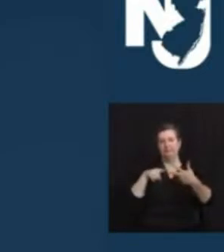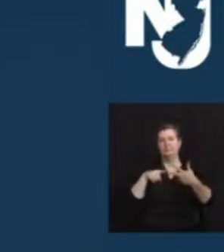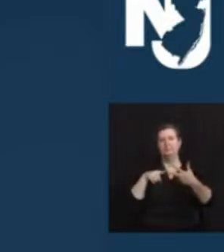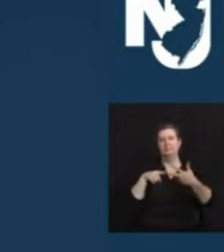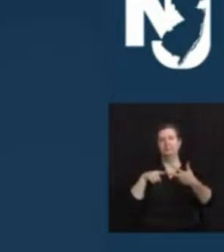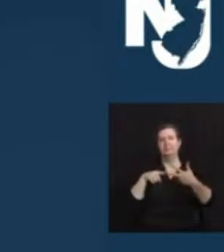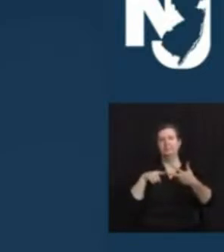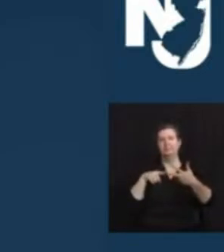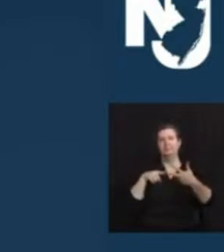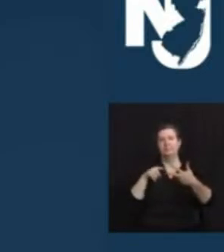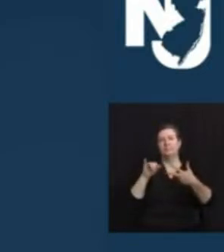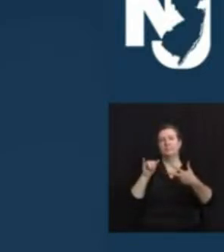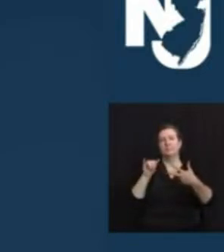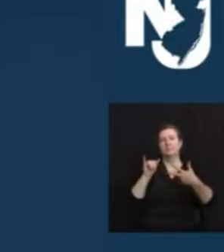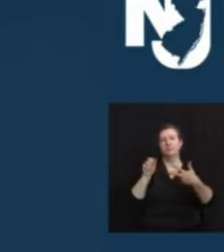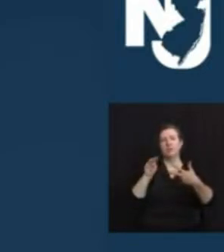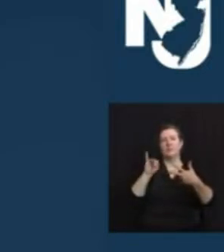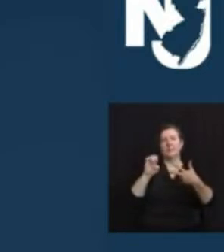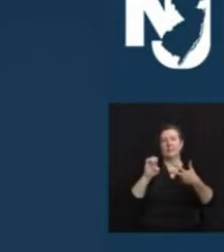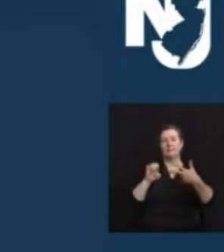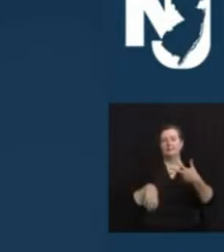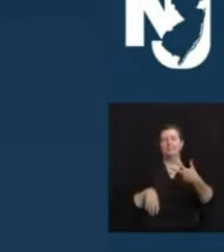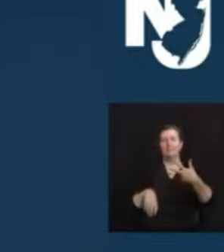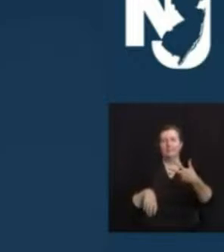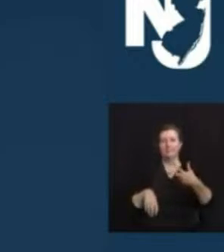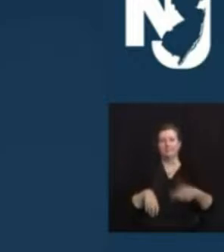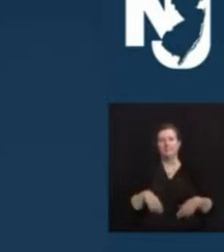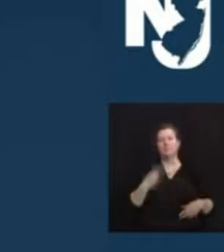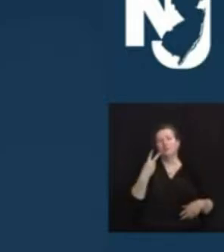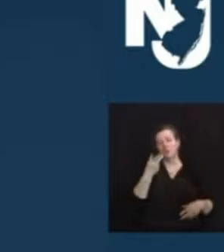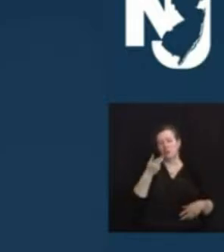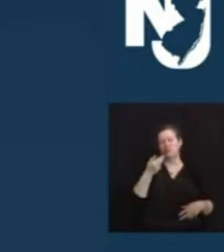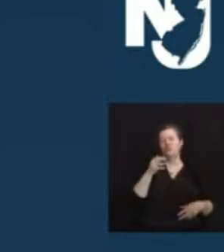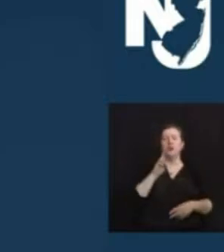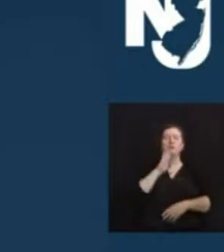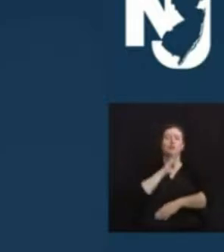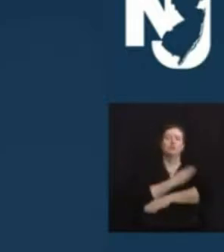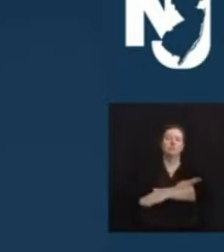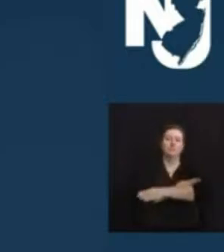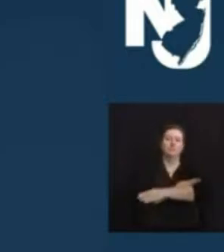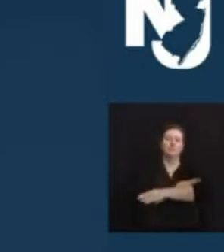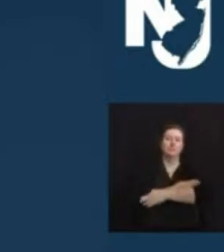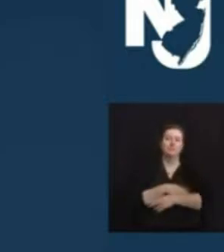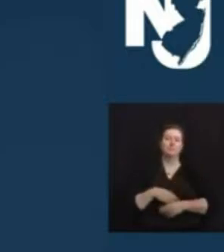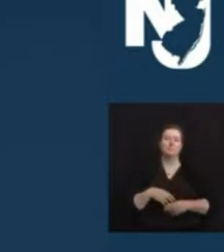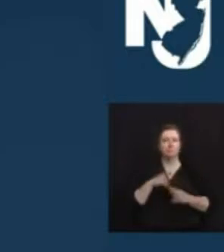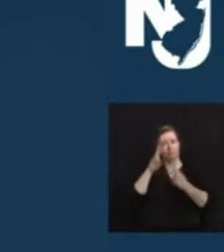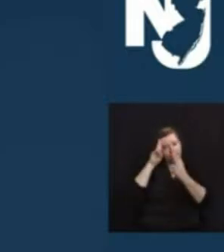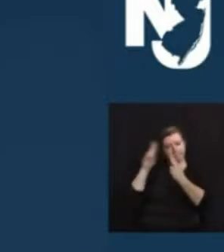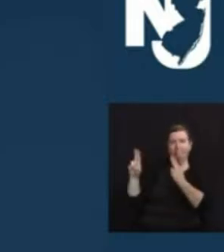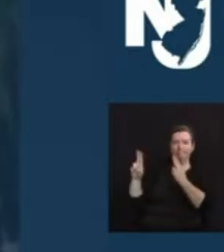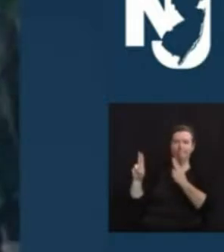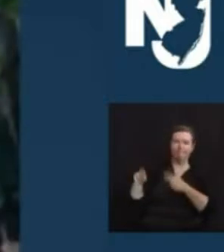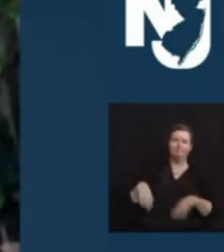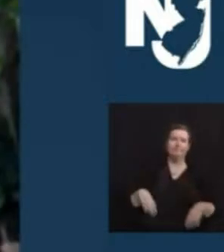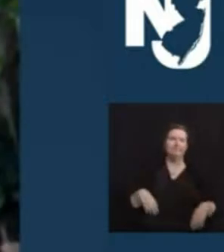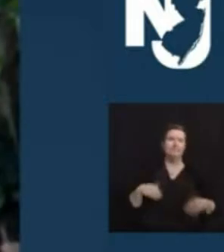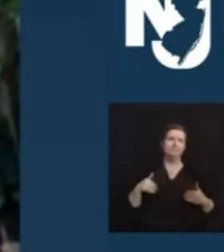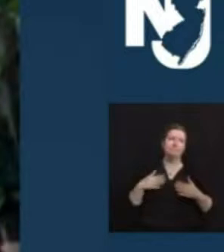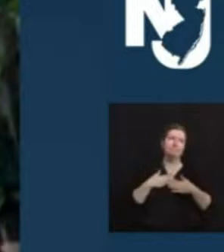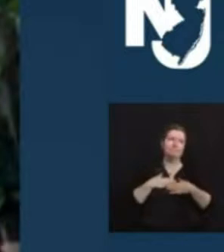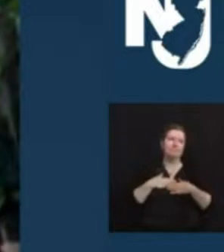a career of service, we salute Denise and honor her memory. May God bless and watch over her. And finally